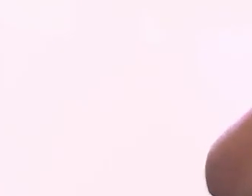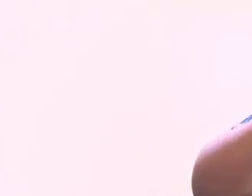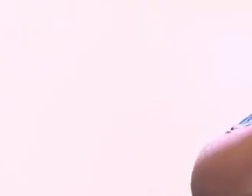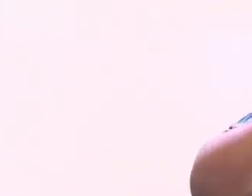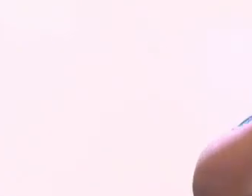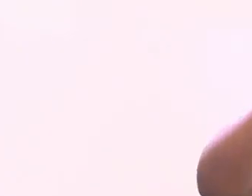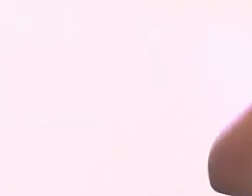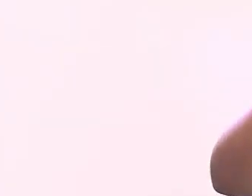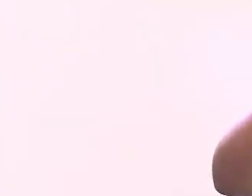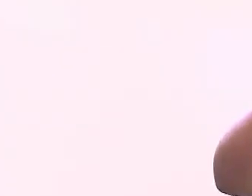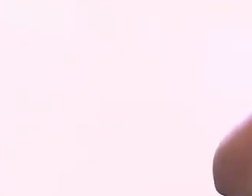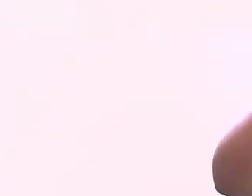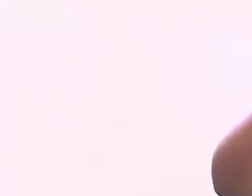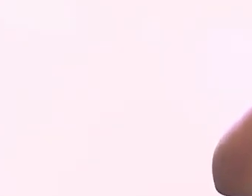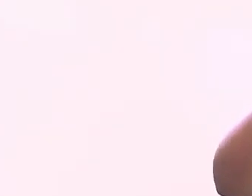head of